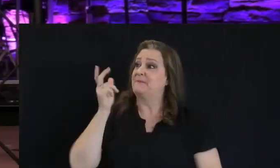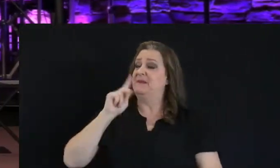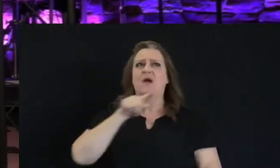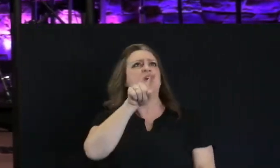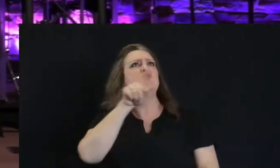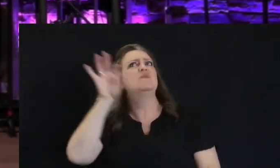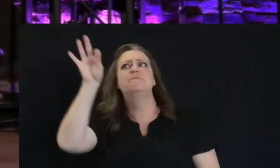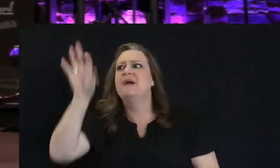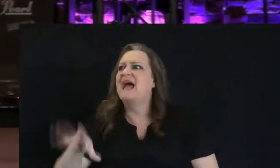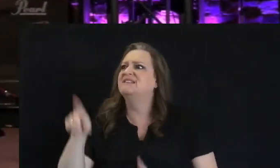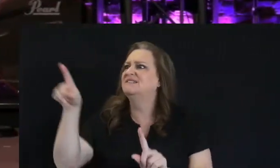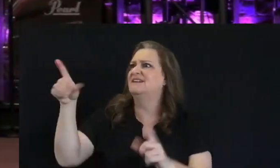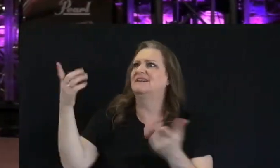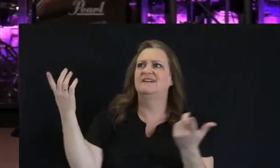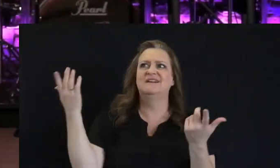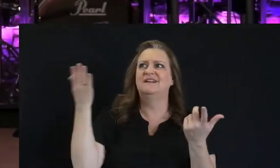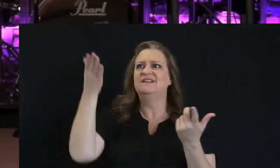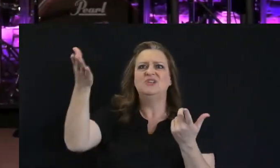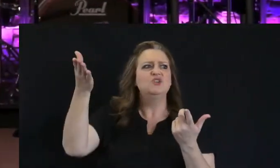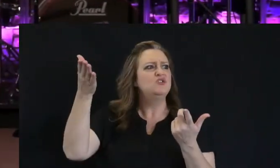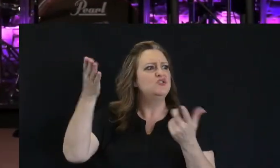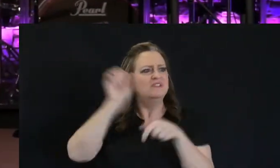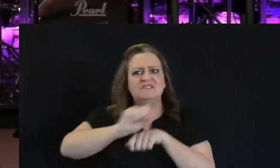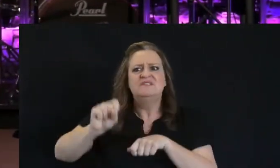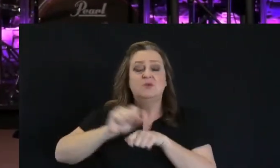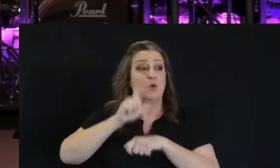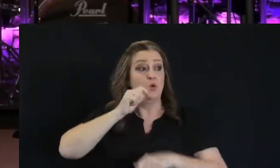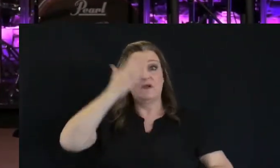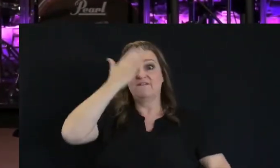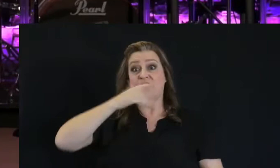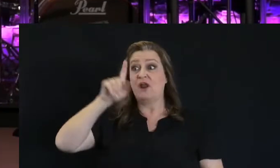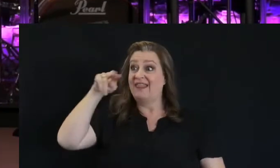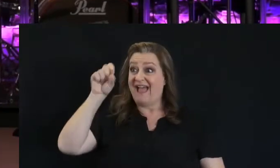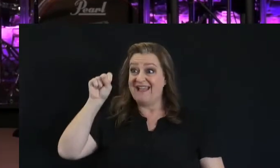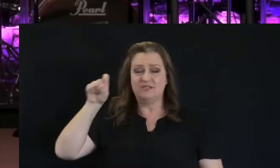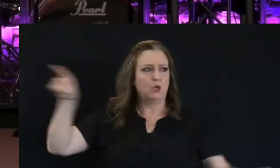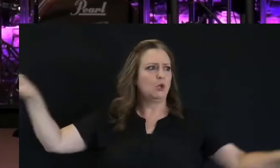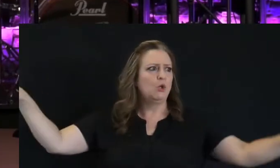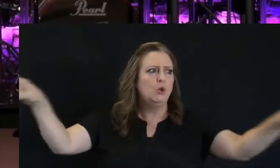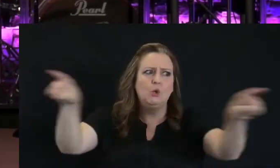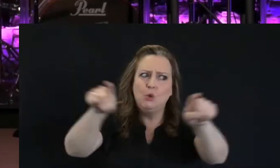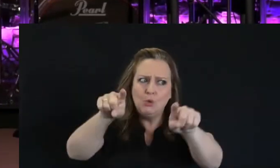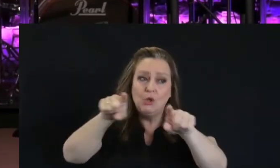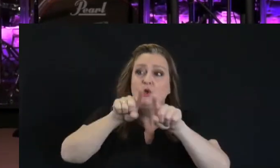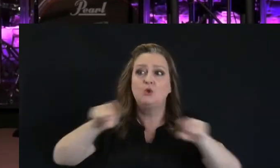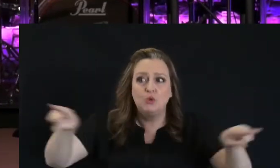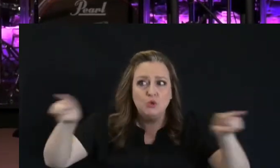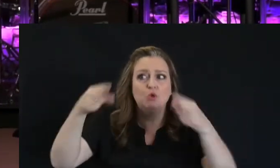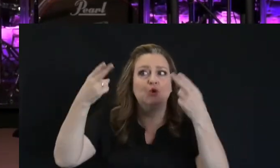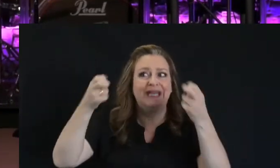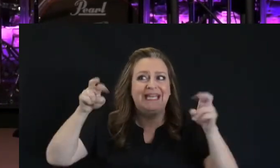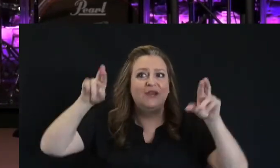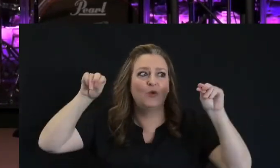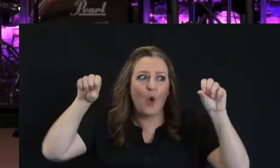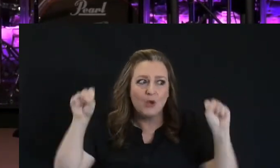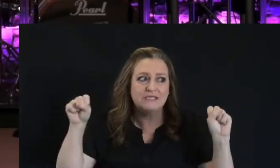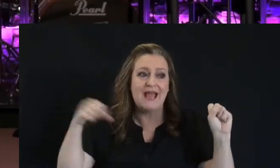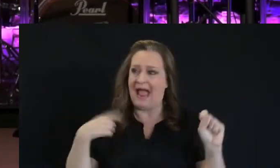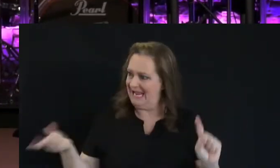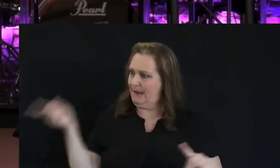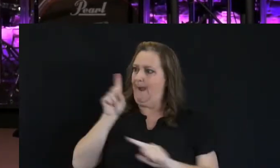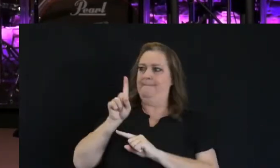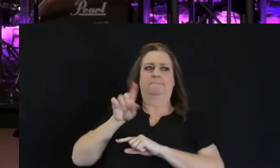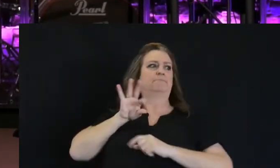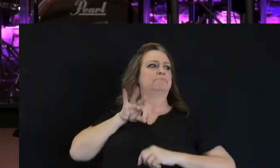you're a pastor, you know, you're on the front lines. You know who's on the front lines? You are. You're the heroes. You guys are out in the world. I get to come to a